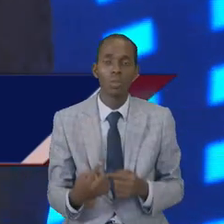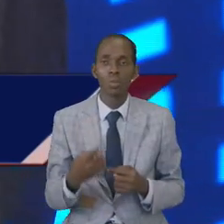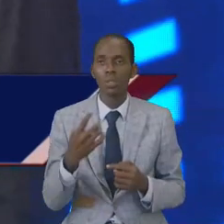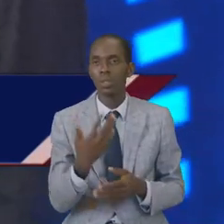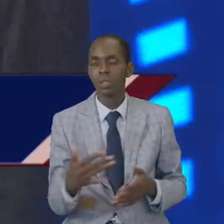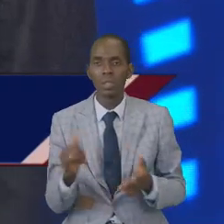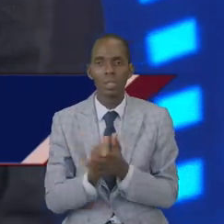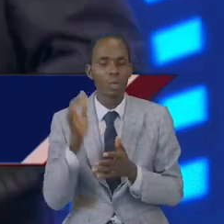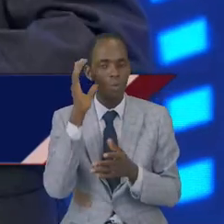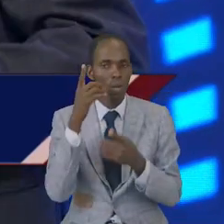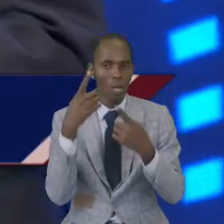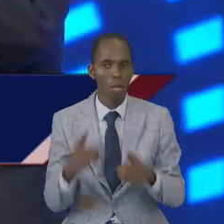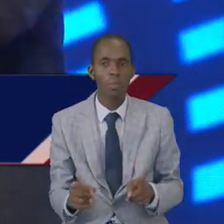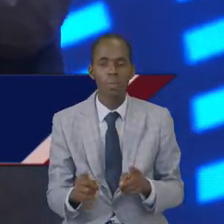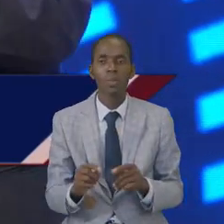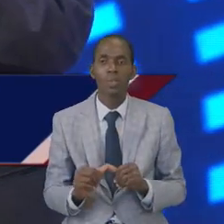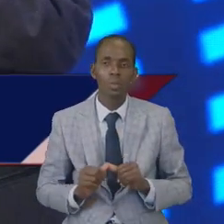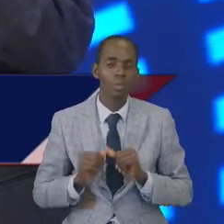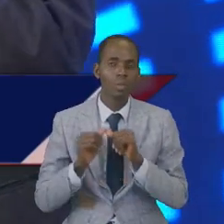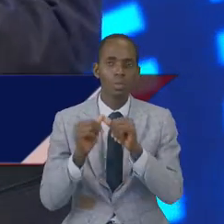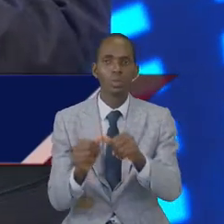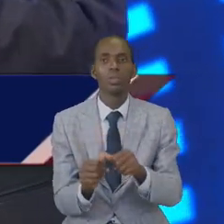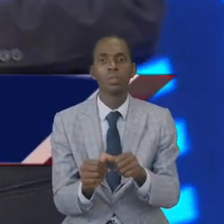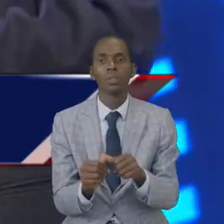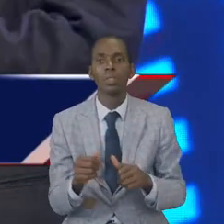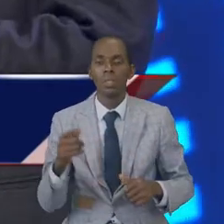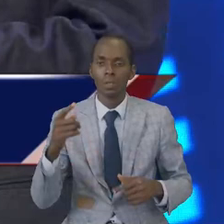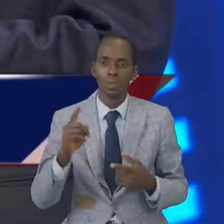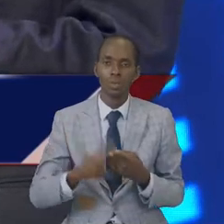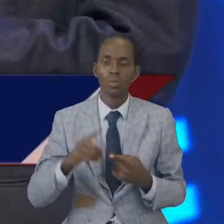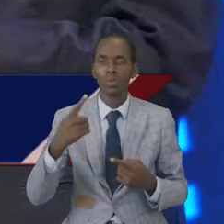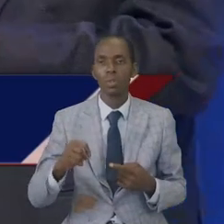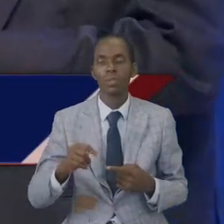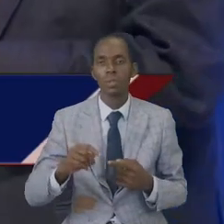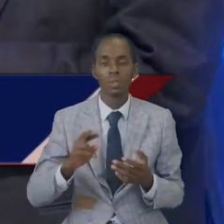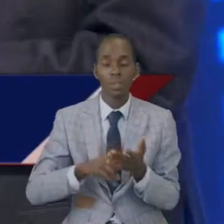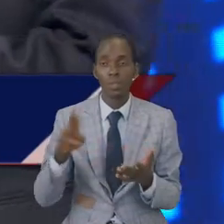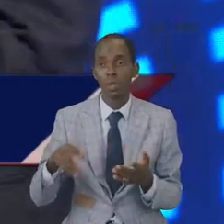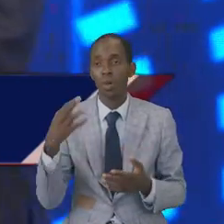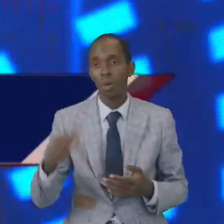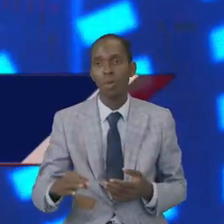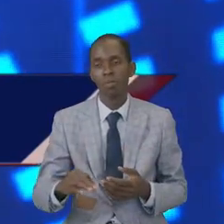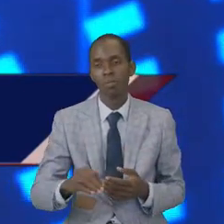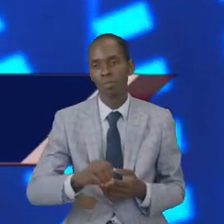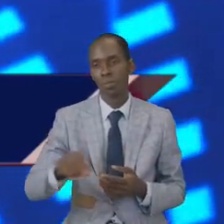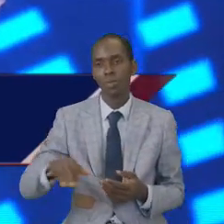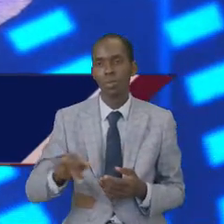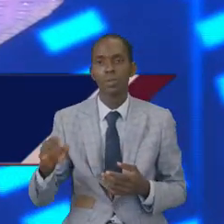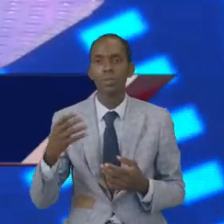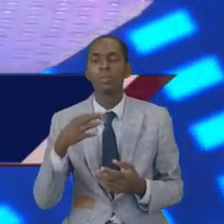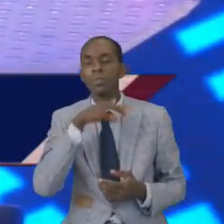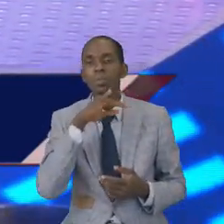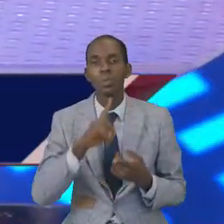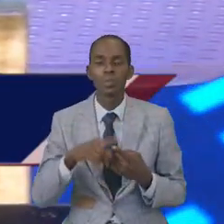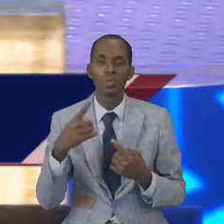will follow endlessly, the consequence of sowing defilement to the flesh.